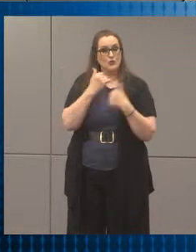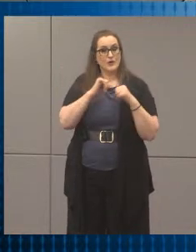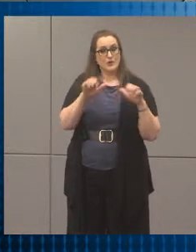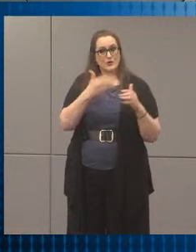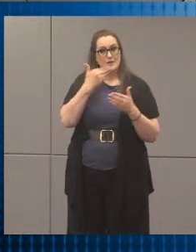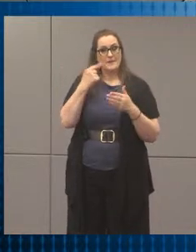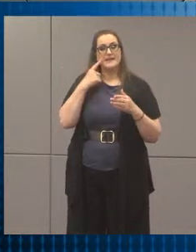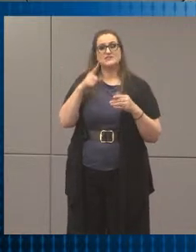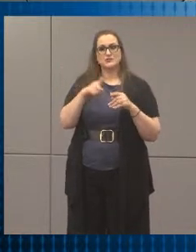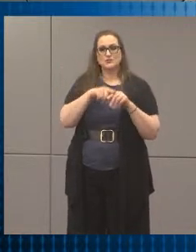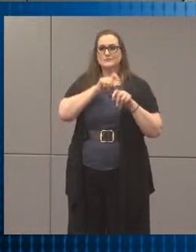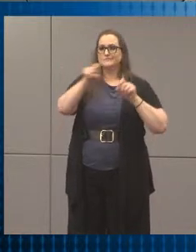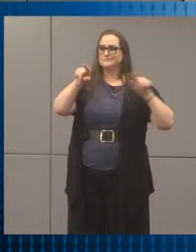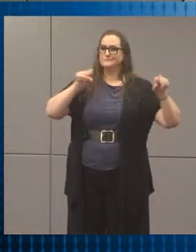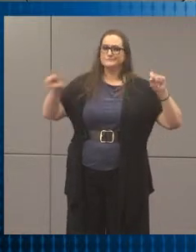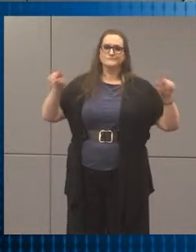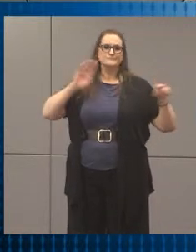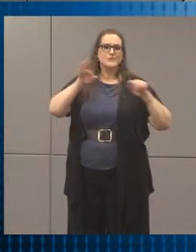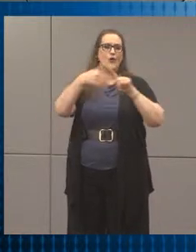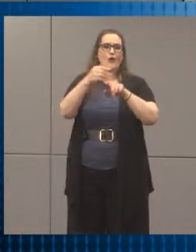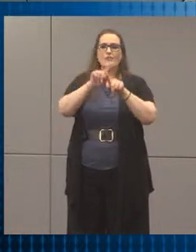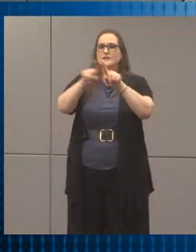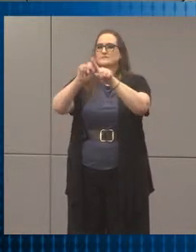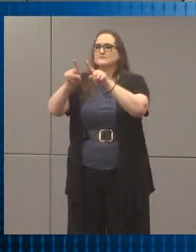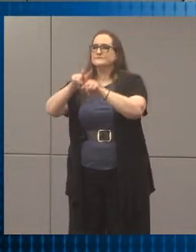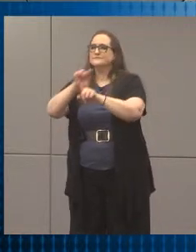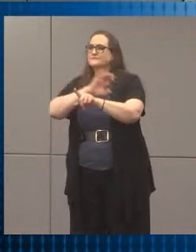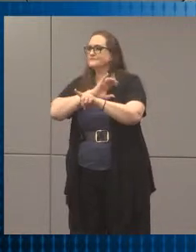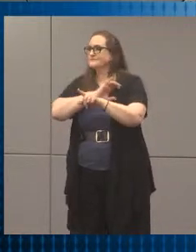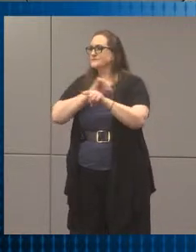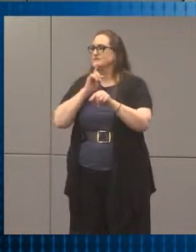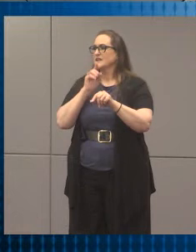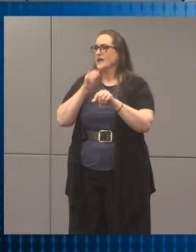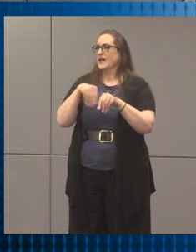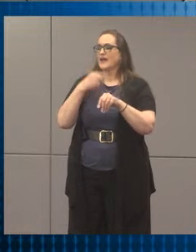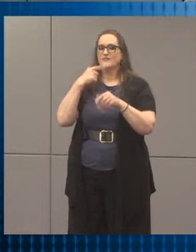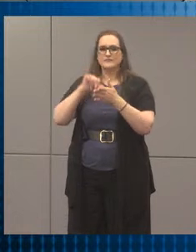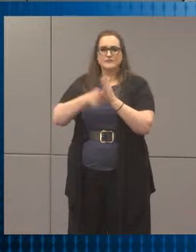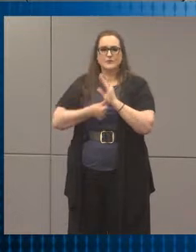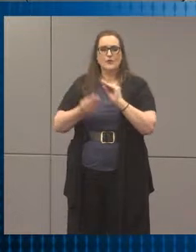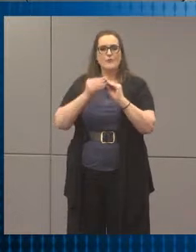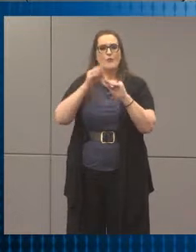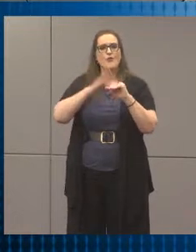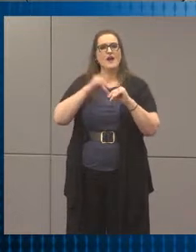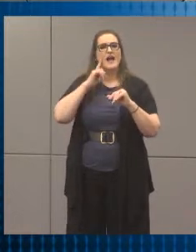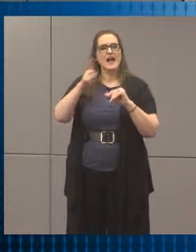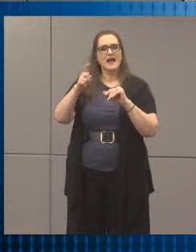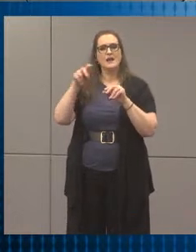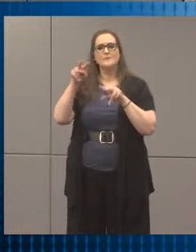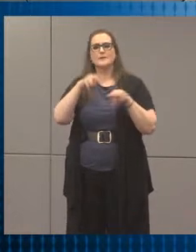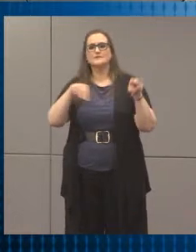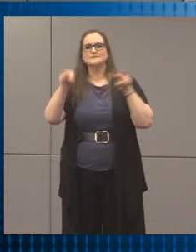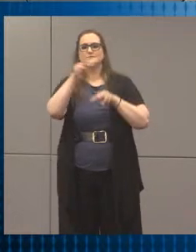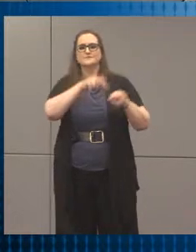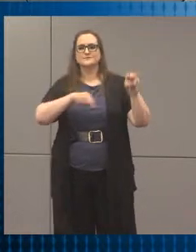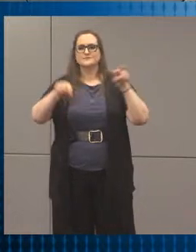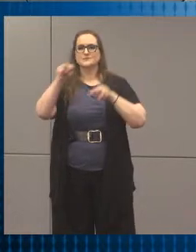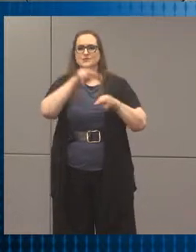best to reallocate officers and put more emphasis on patrols on the main